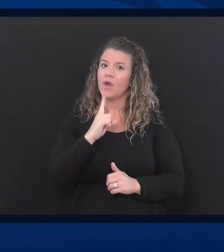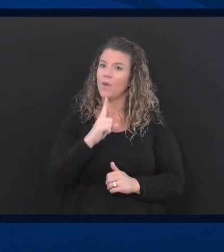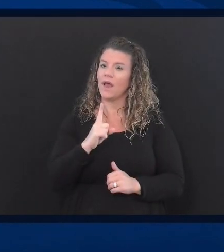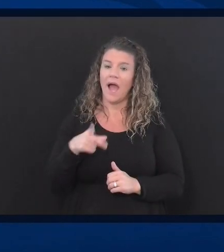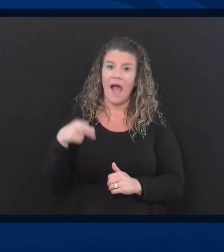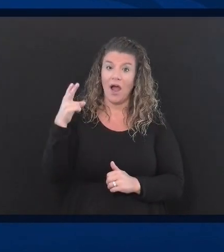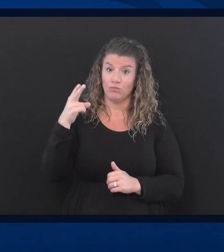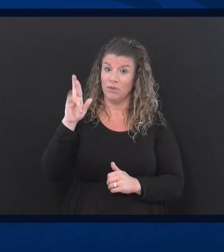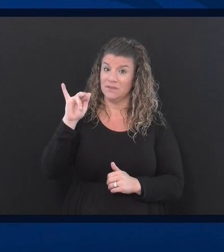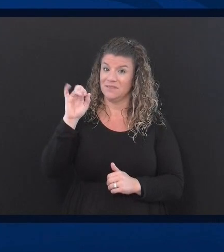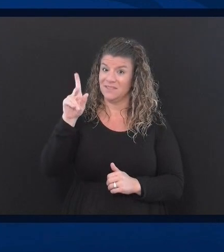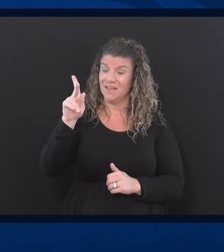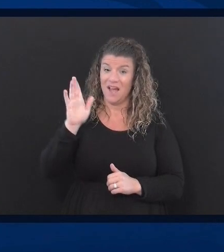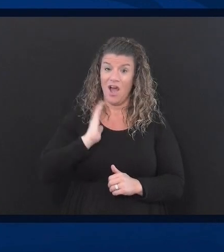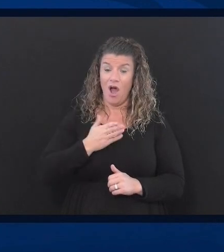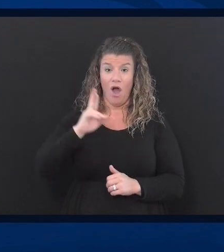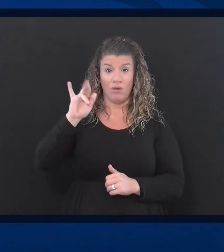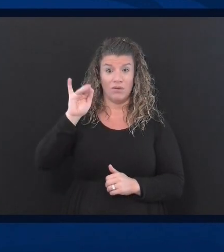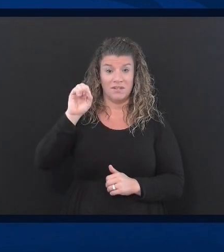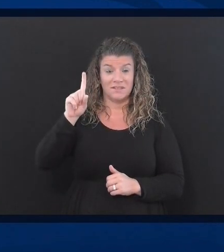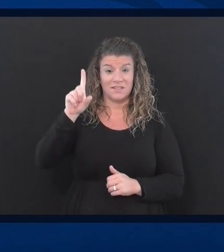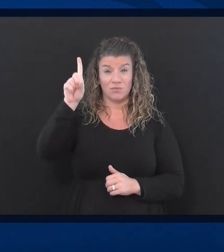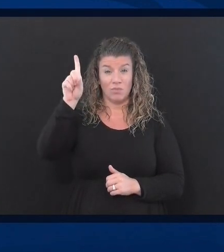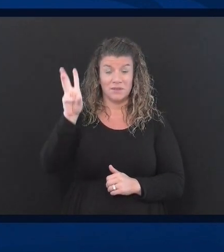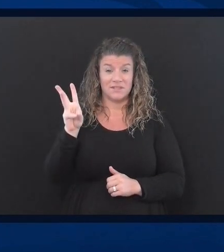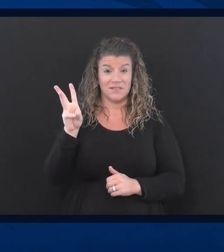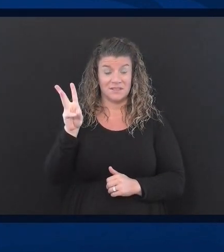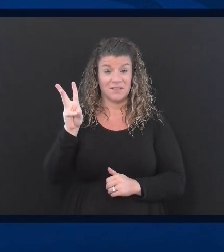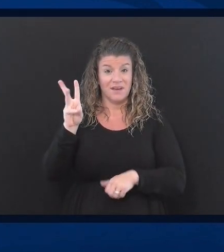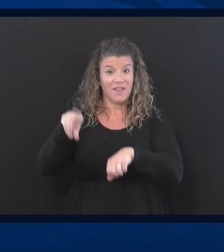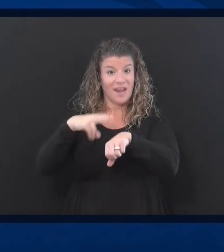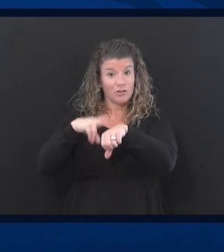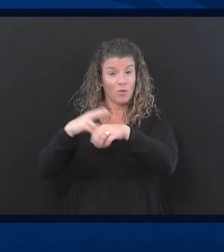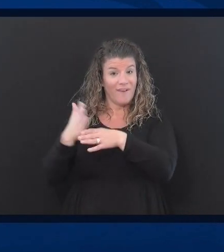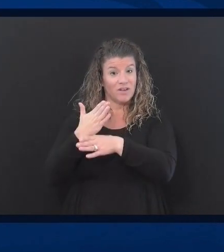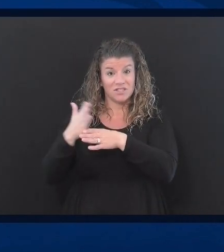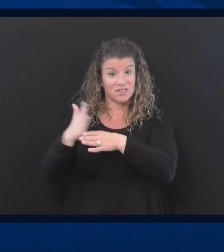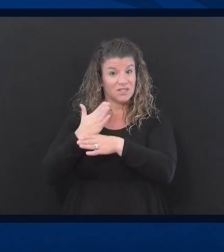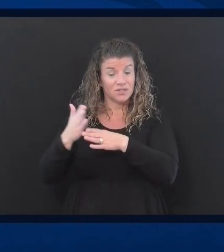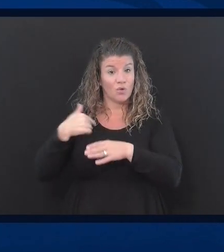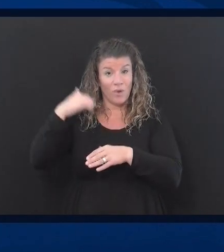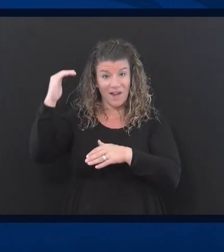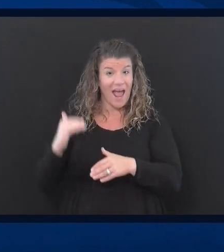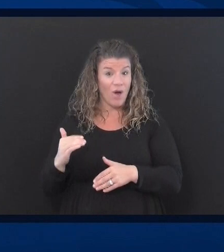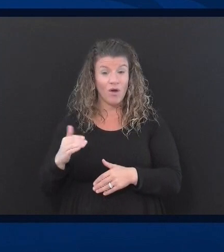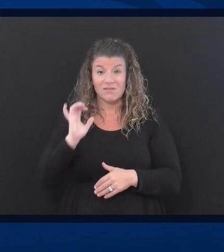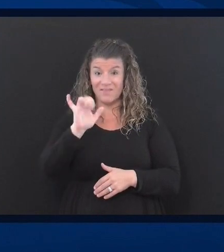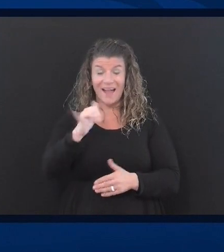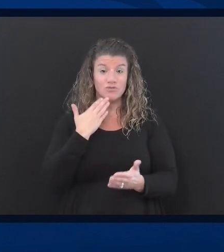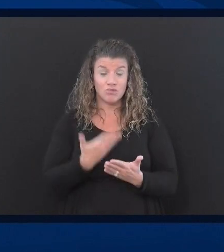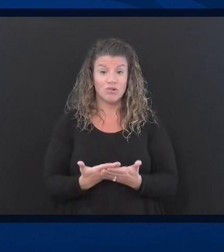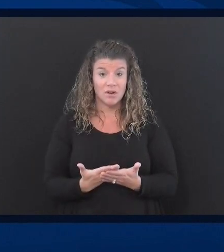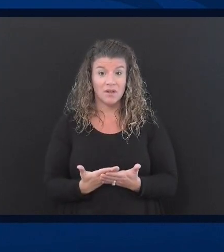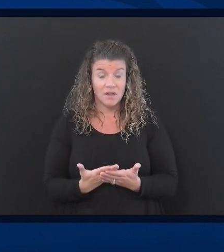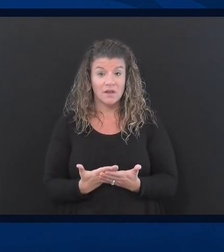We're 1/6 of the national average. So that part's good.